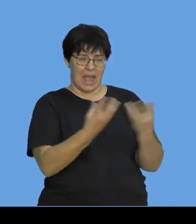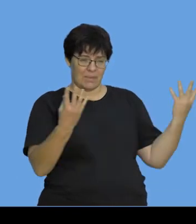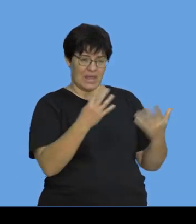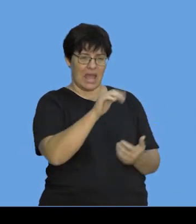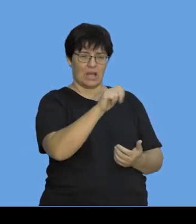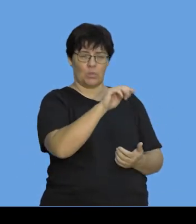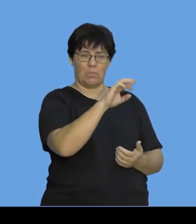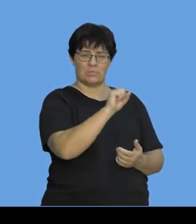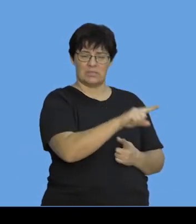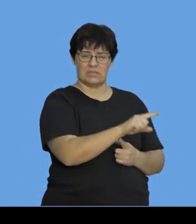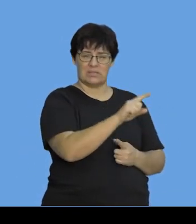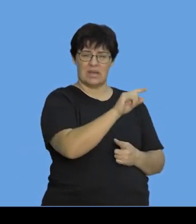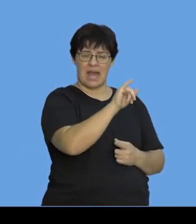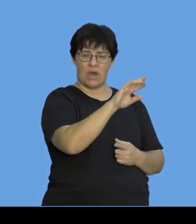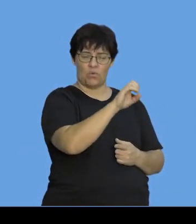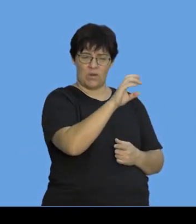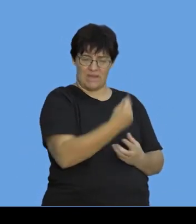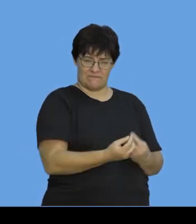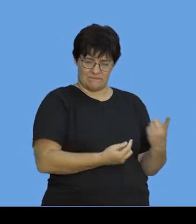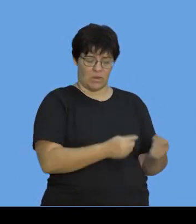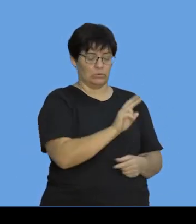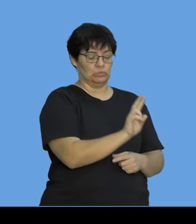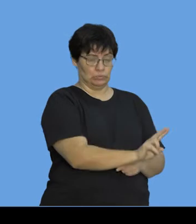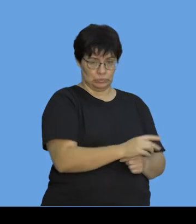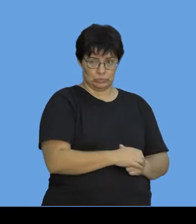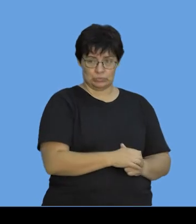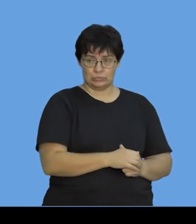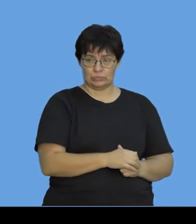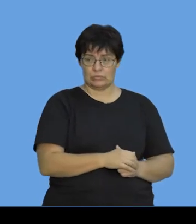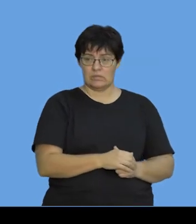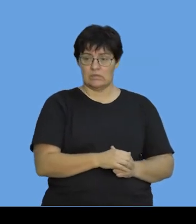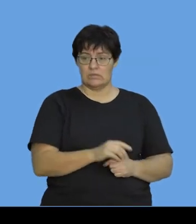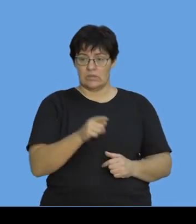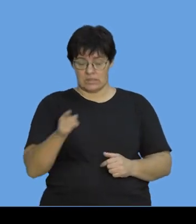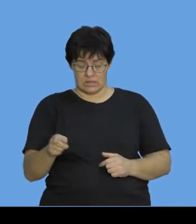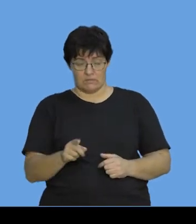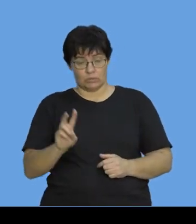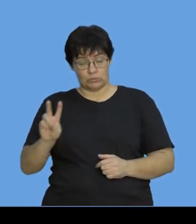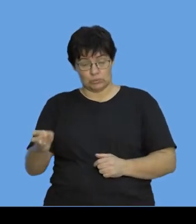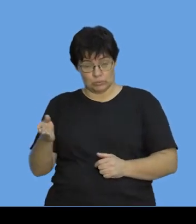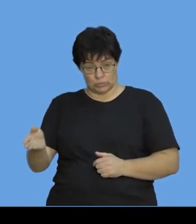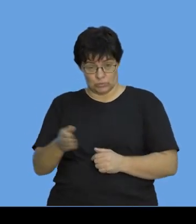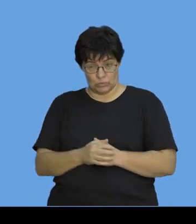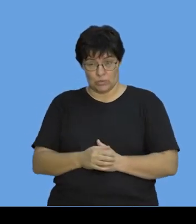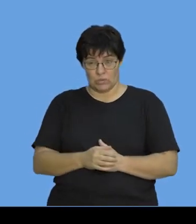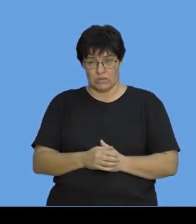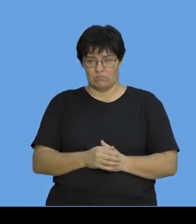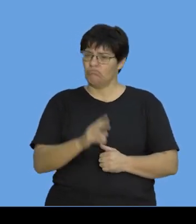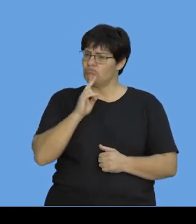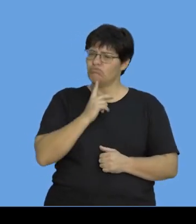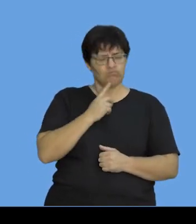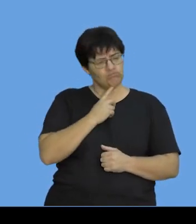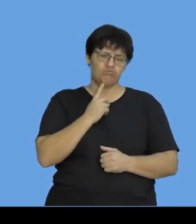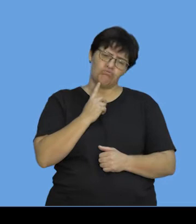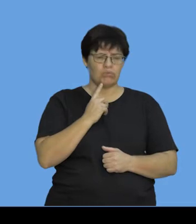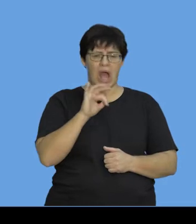atoms of iron do we have on the left? It's 2, okay? So for us to balance, if we put a 2 there, it looks okay